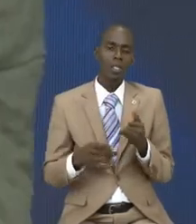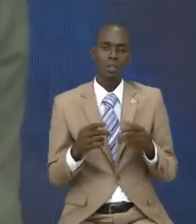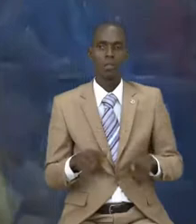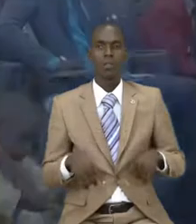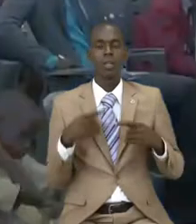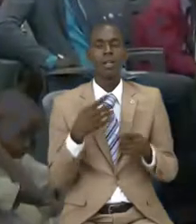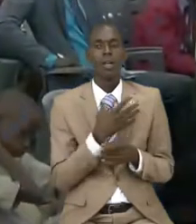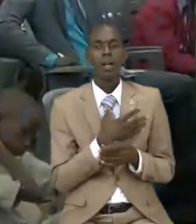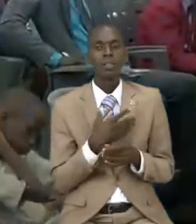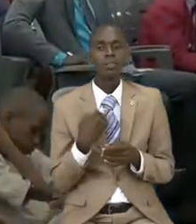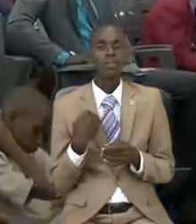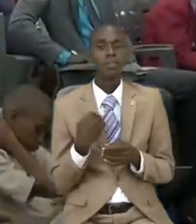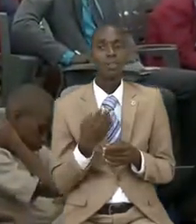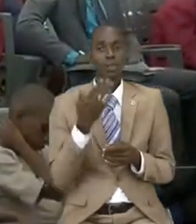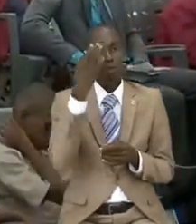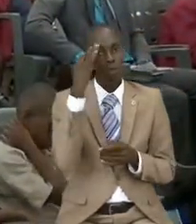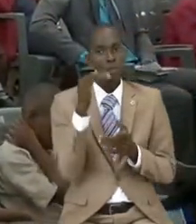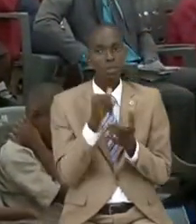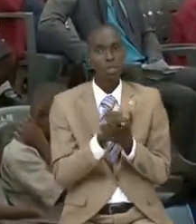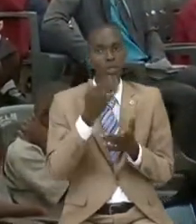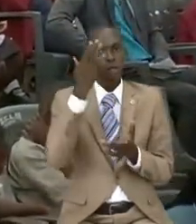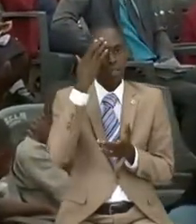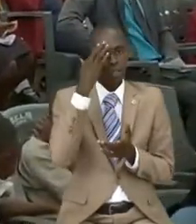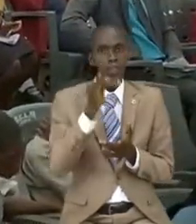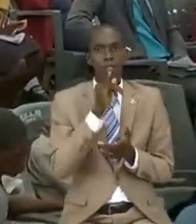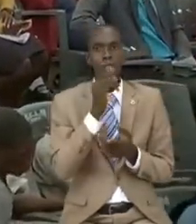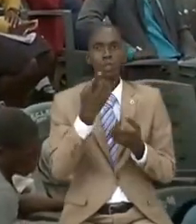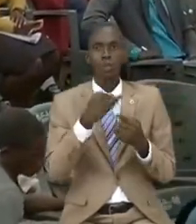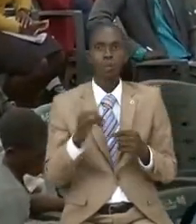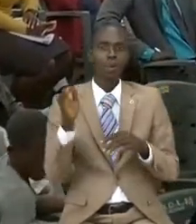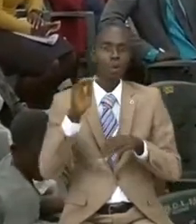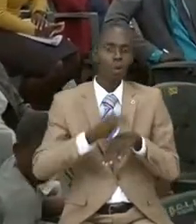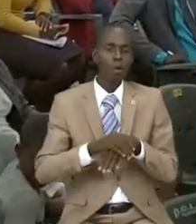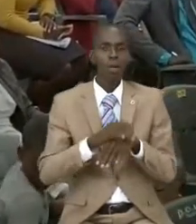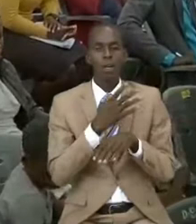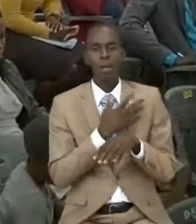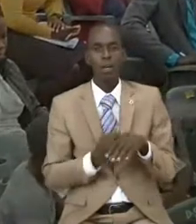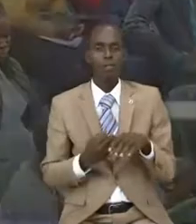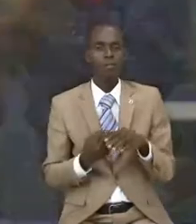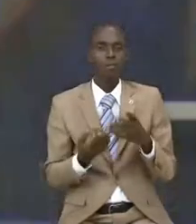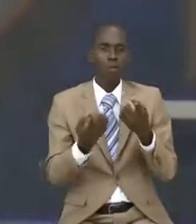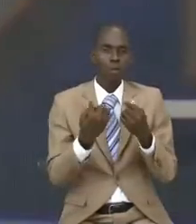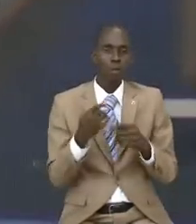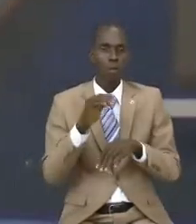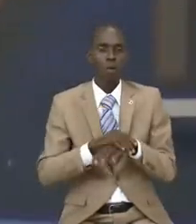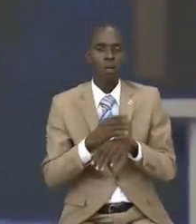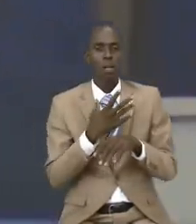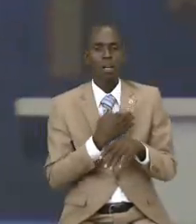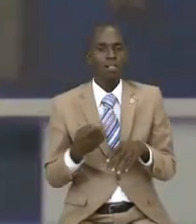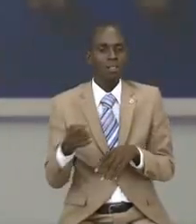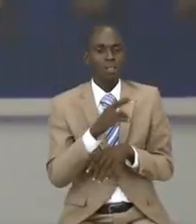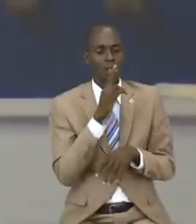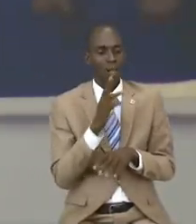And knowledge is coming on, and they are left behind. All of a sudden, I wake